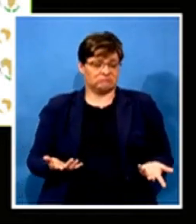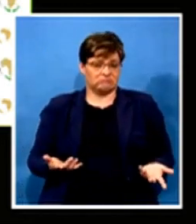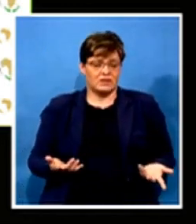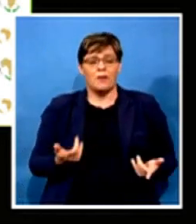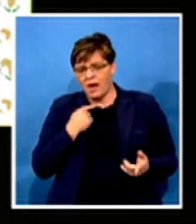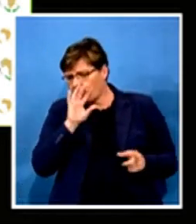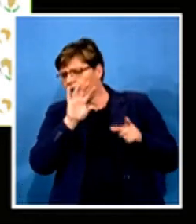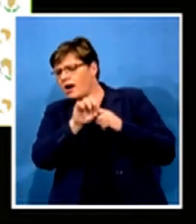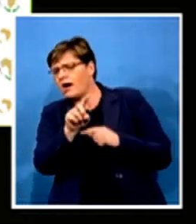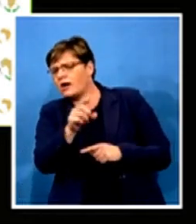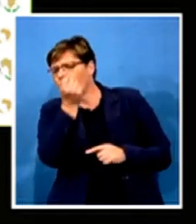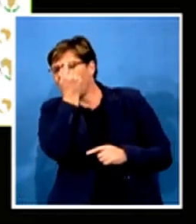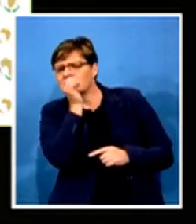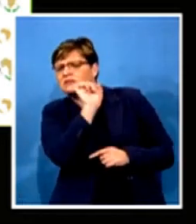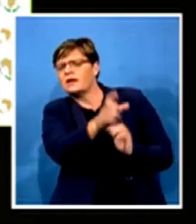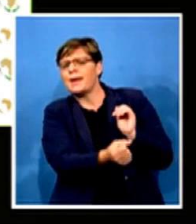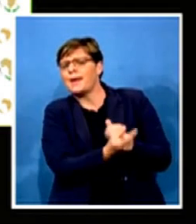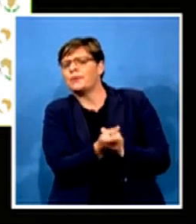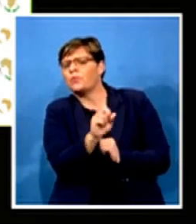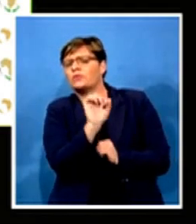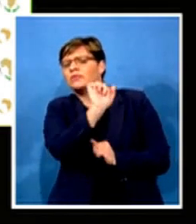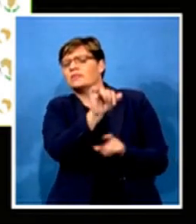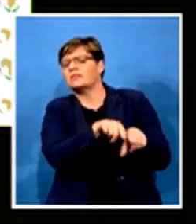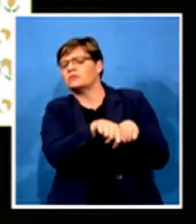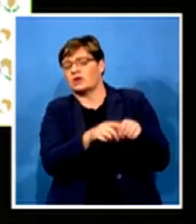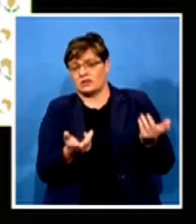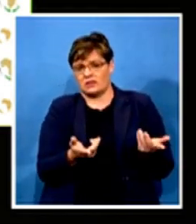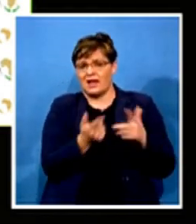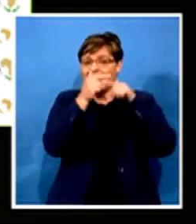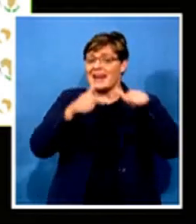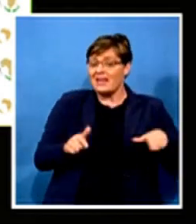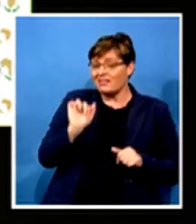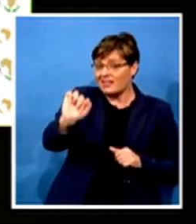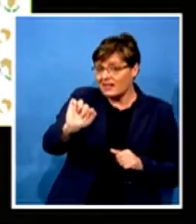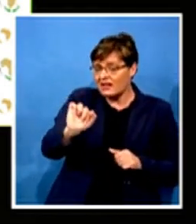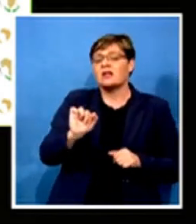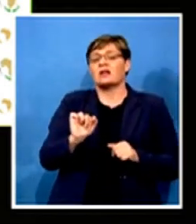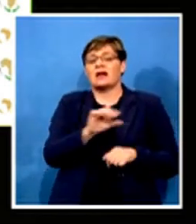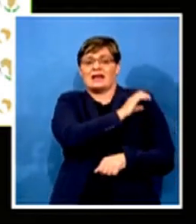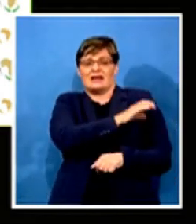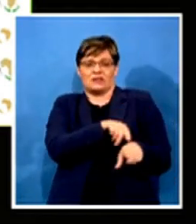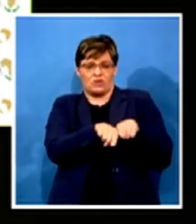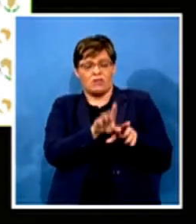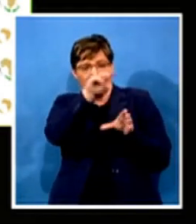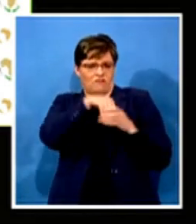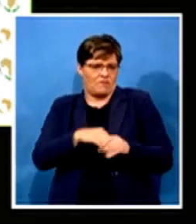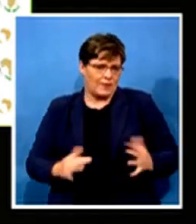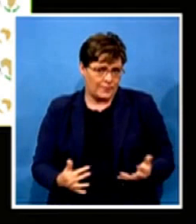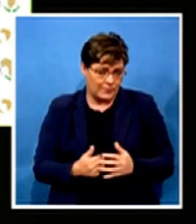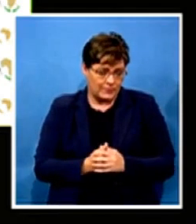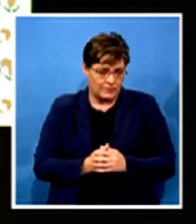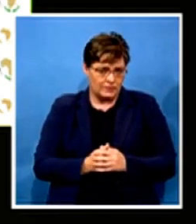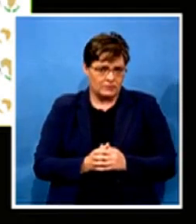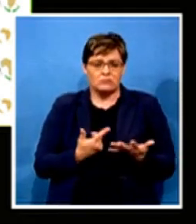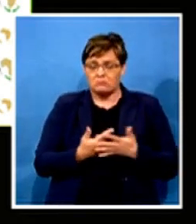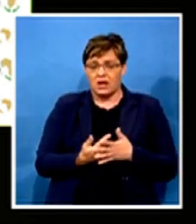on with the clinical trial, at what level of the clinical trials they are engaged with. That is it a phase 1, a phase 2, or a